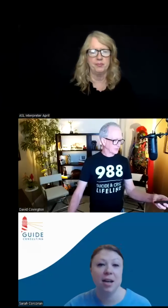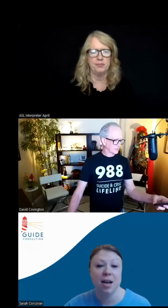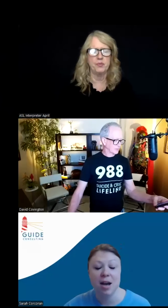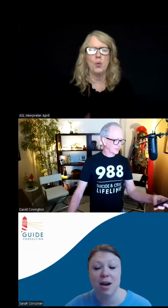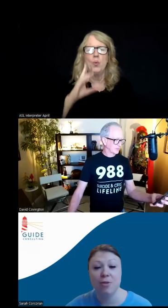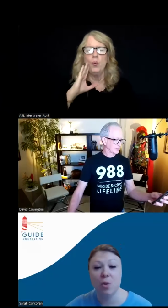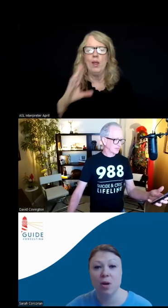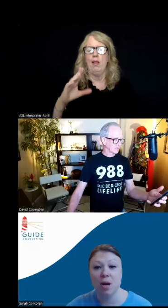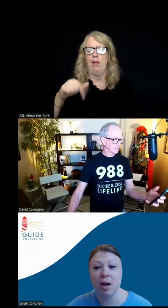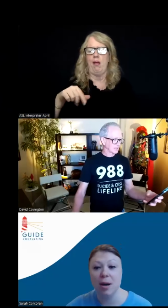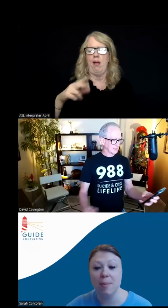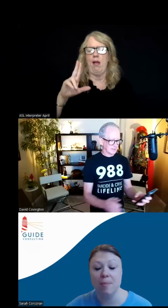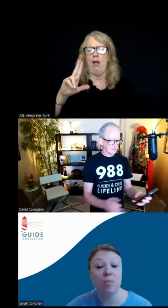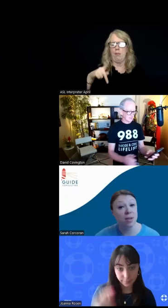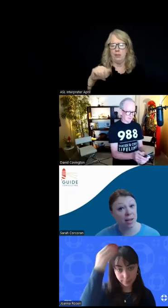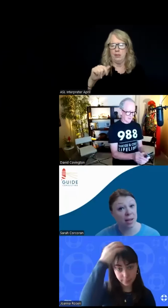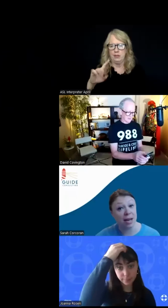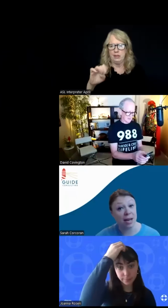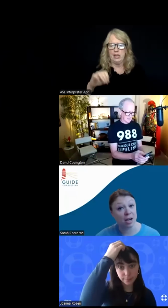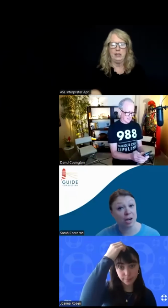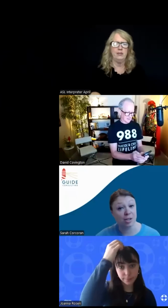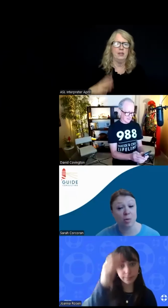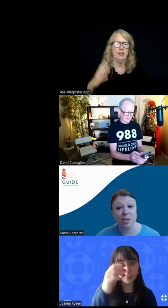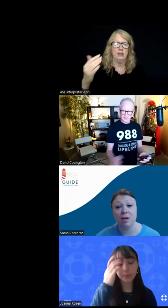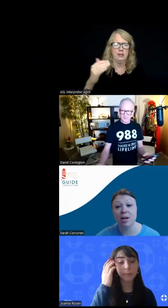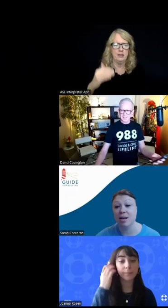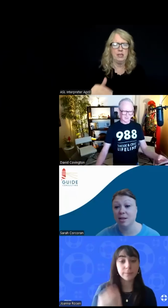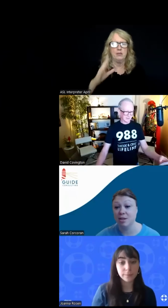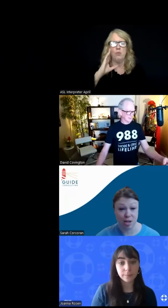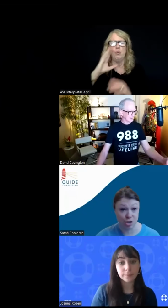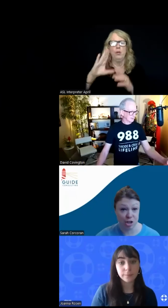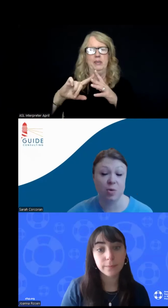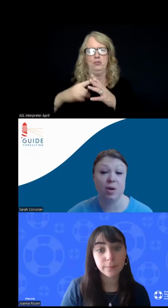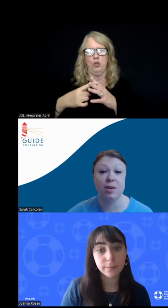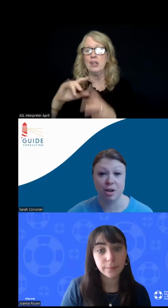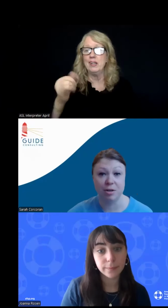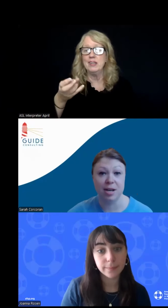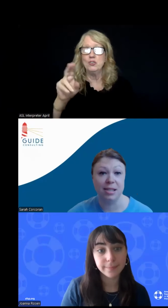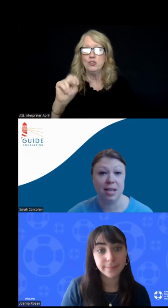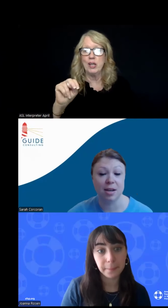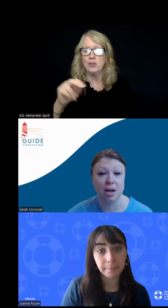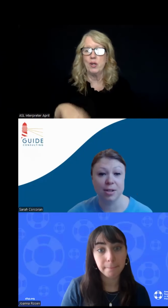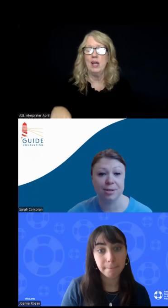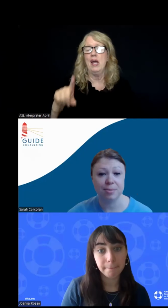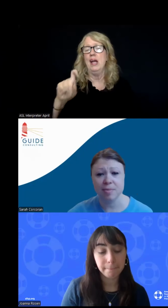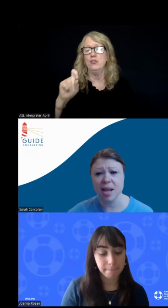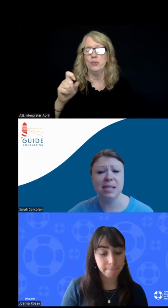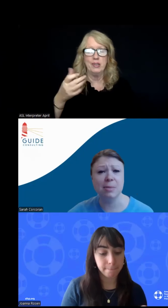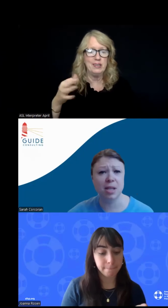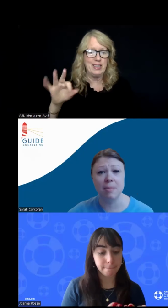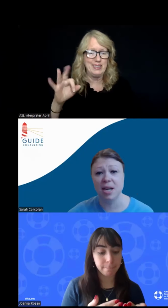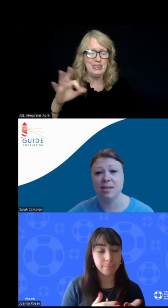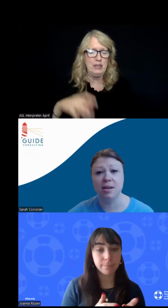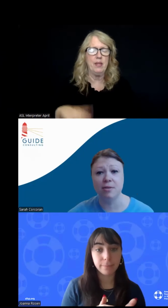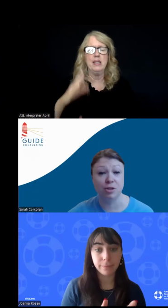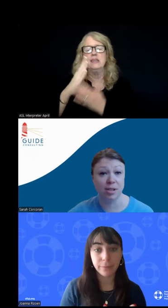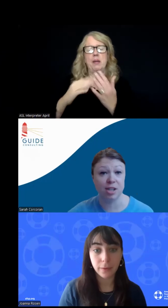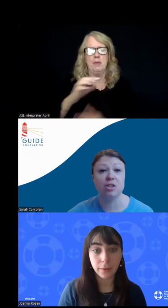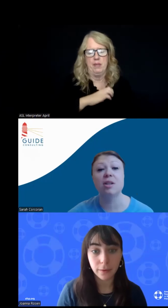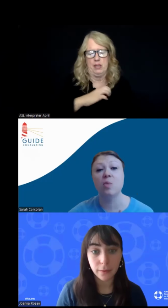update for the next Congress that will be starting in January, the 119th Congress, and some of the committees